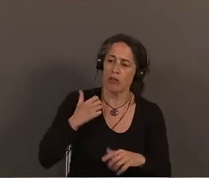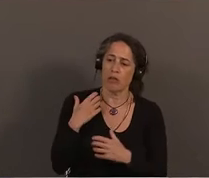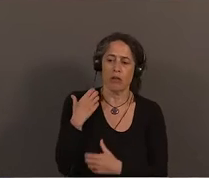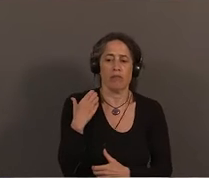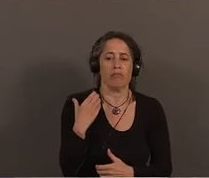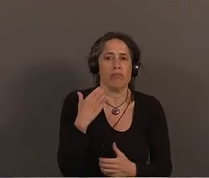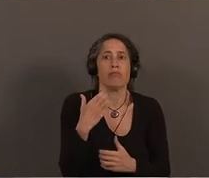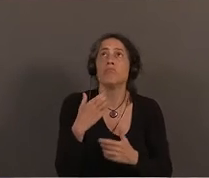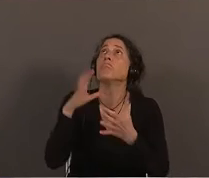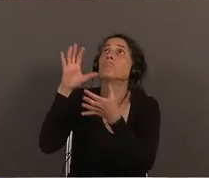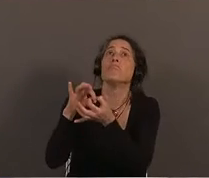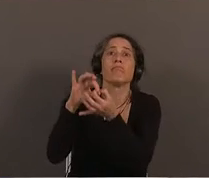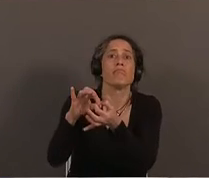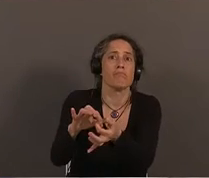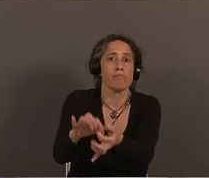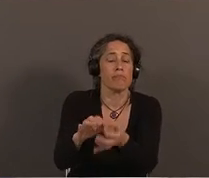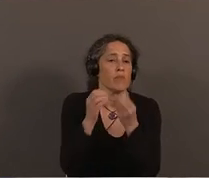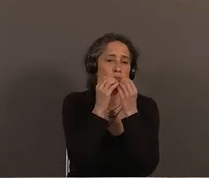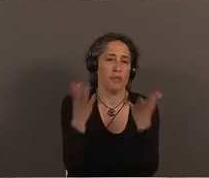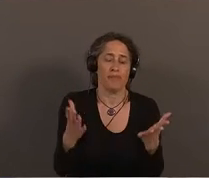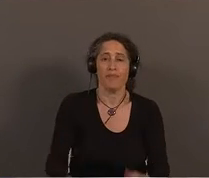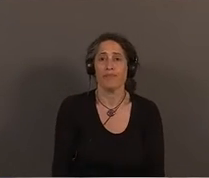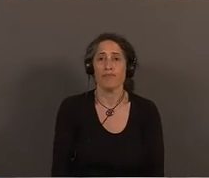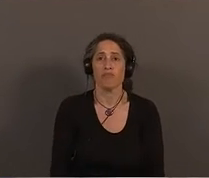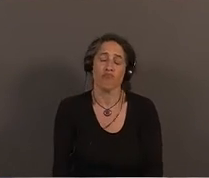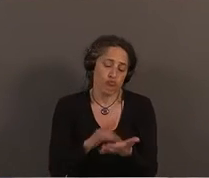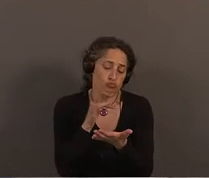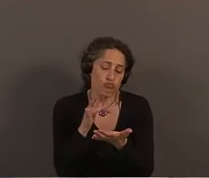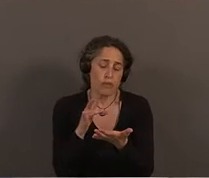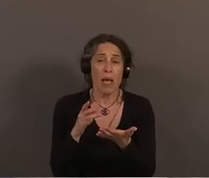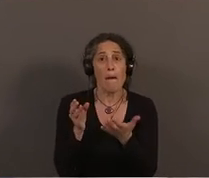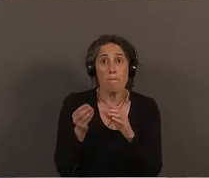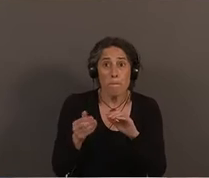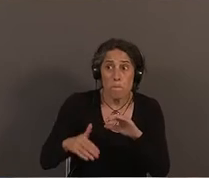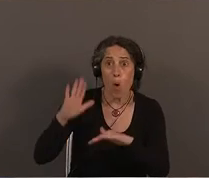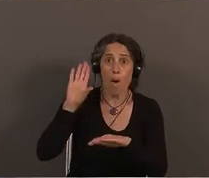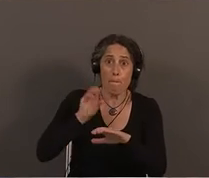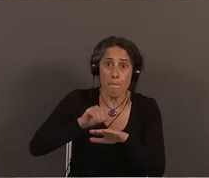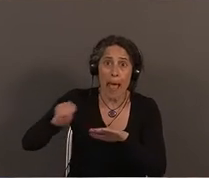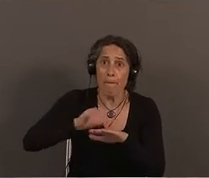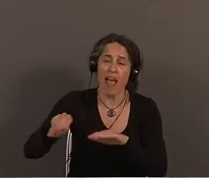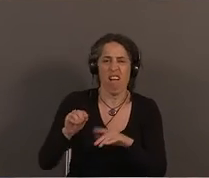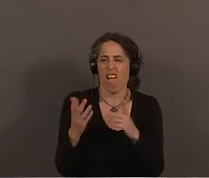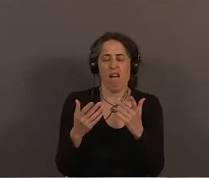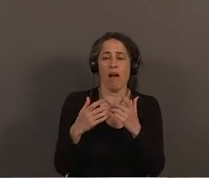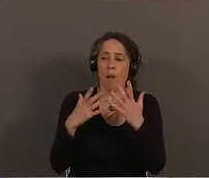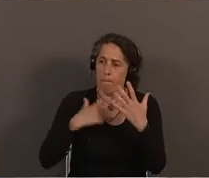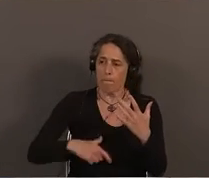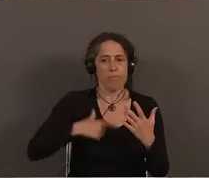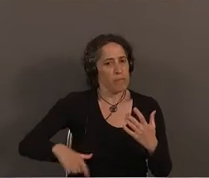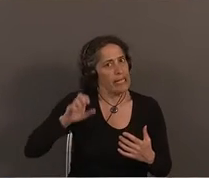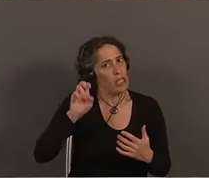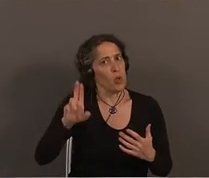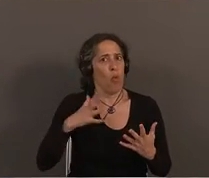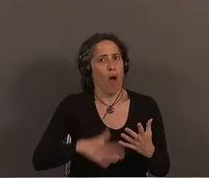You know, you go abroad, you switch on your phone, you don't have to pay extra charges. It was something very easy, and it was something direct,